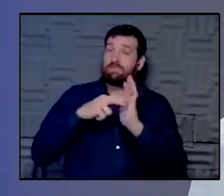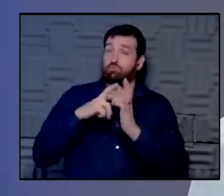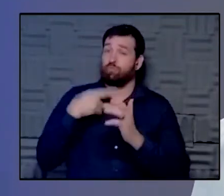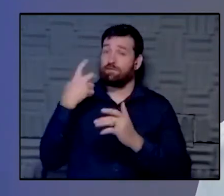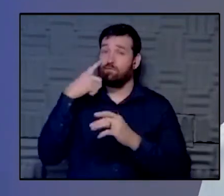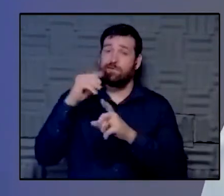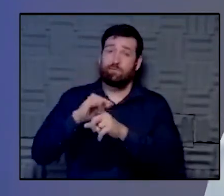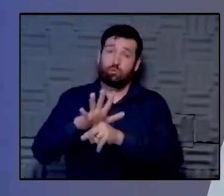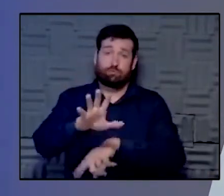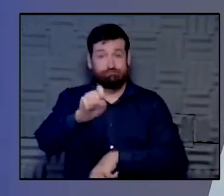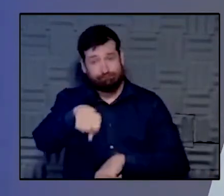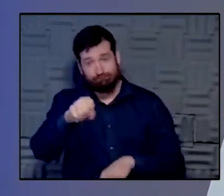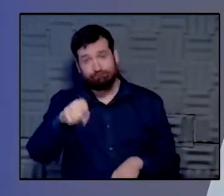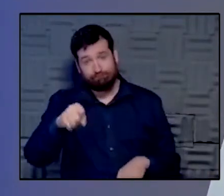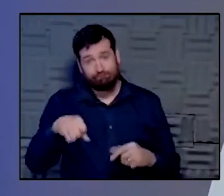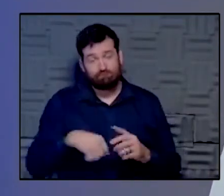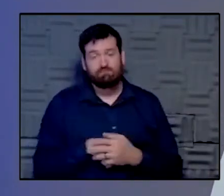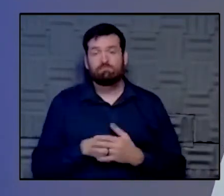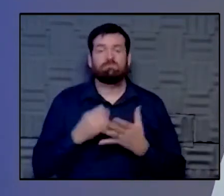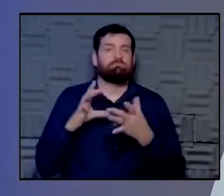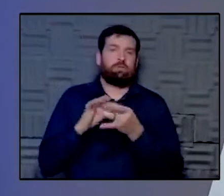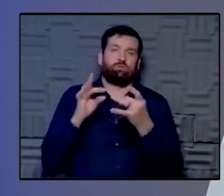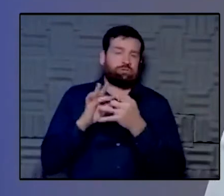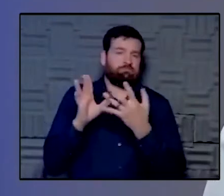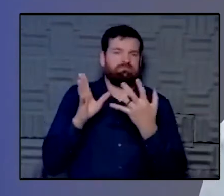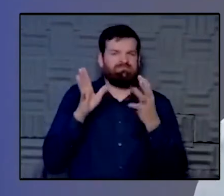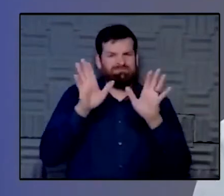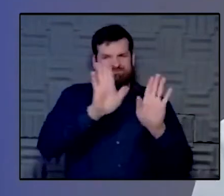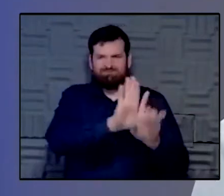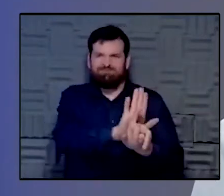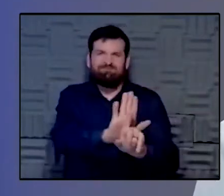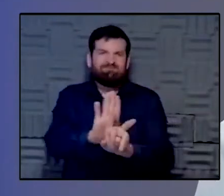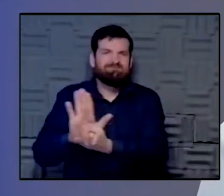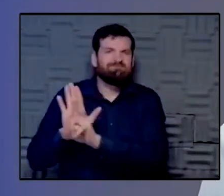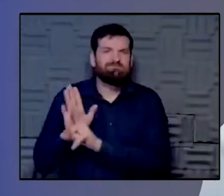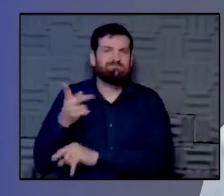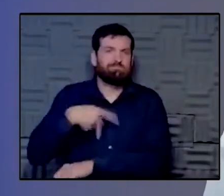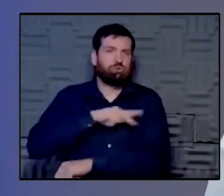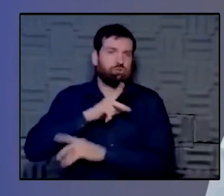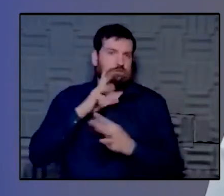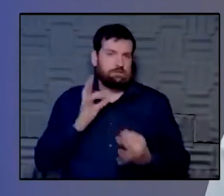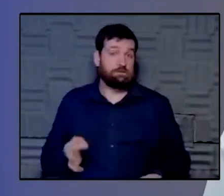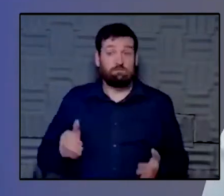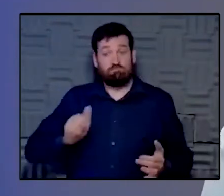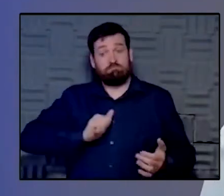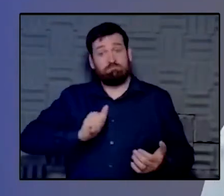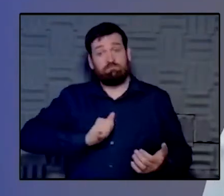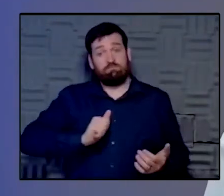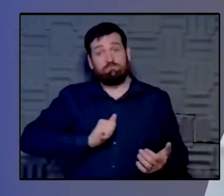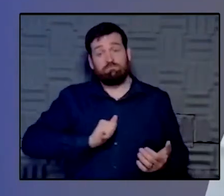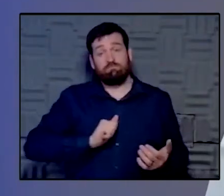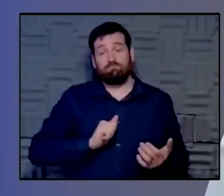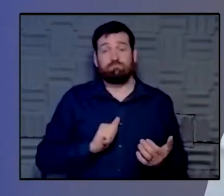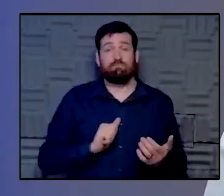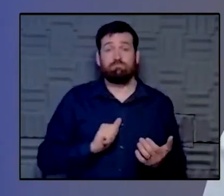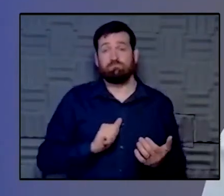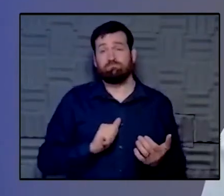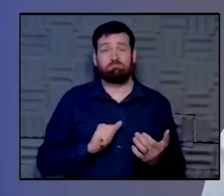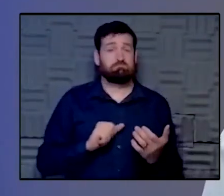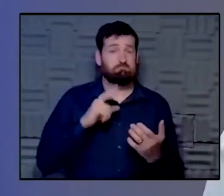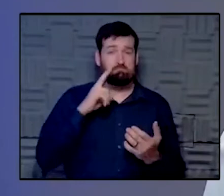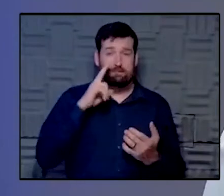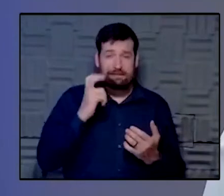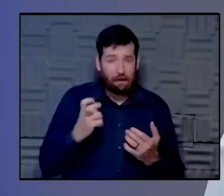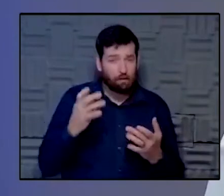exposure. And then again, I've always said individually, what does that mean for me? Although I probably will not get ill